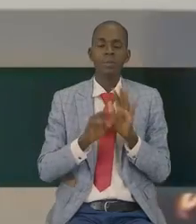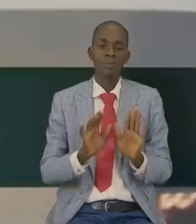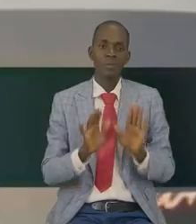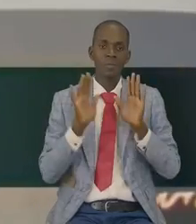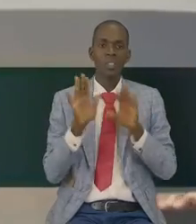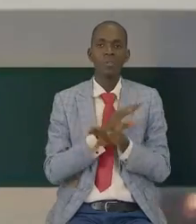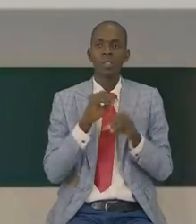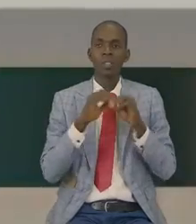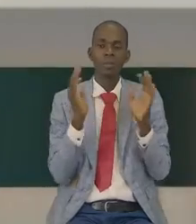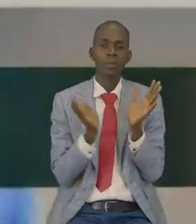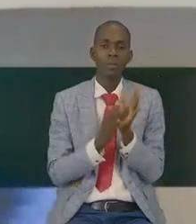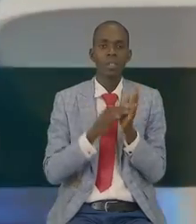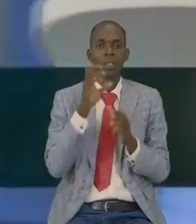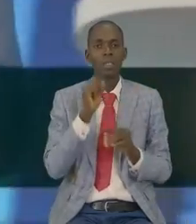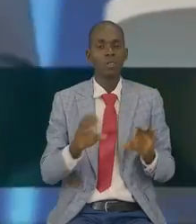in praises,